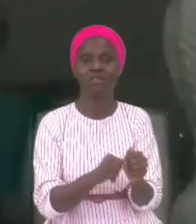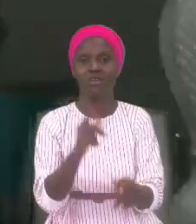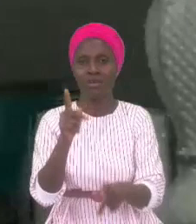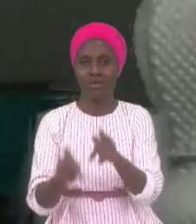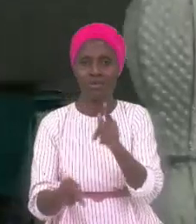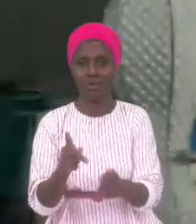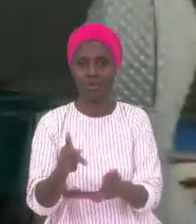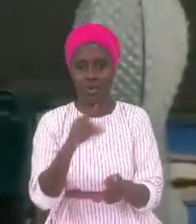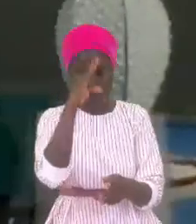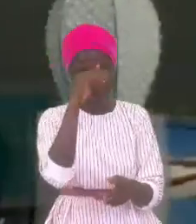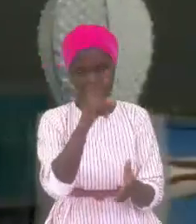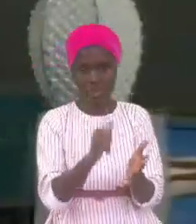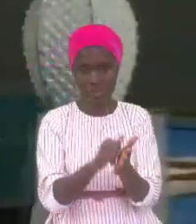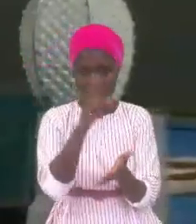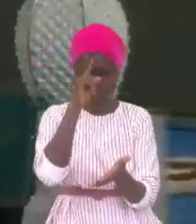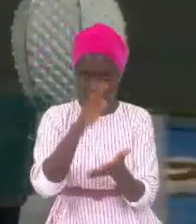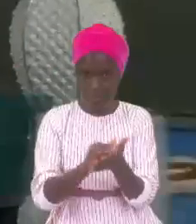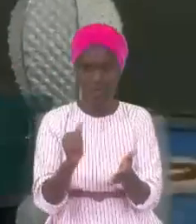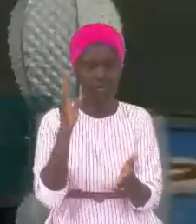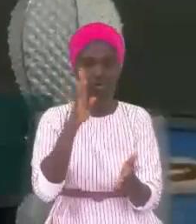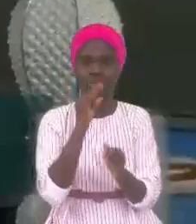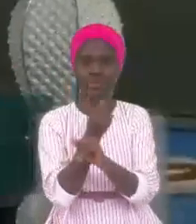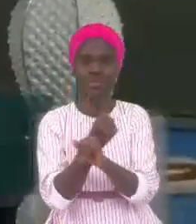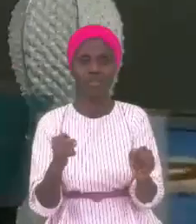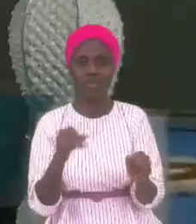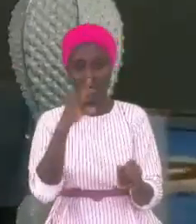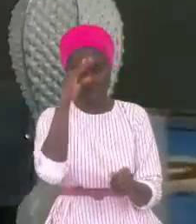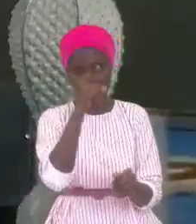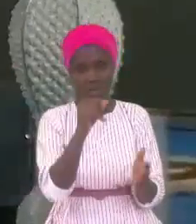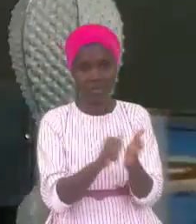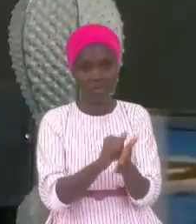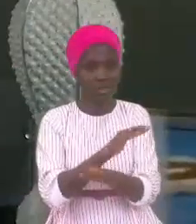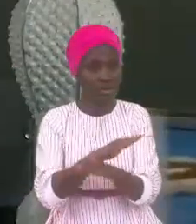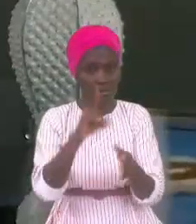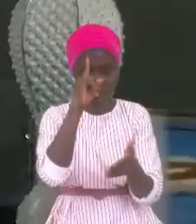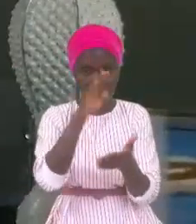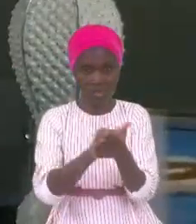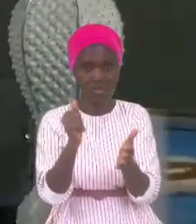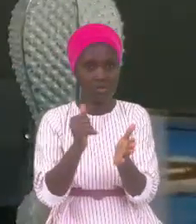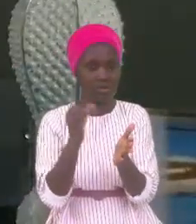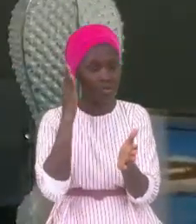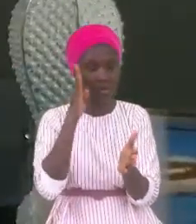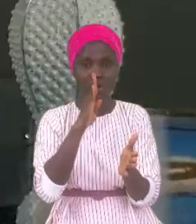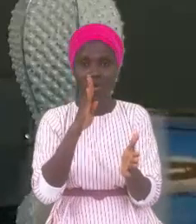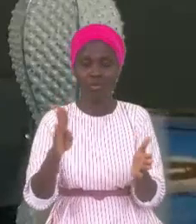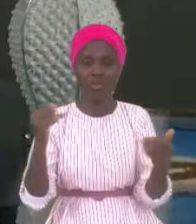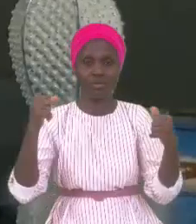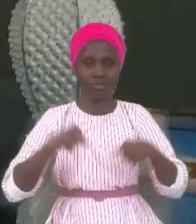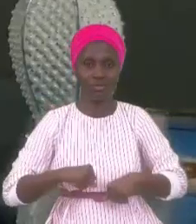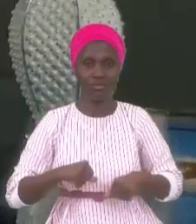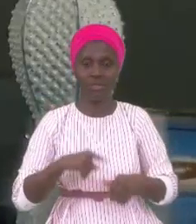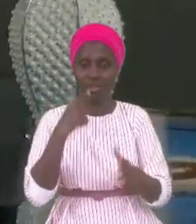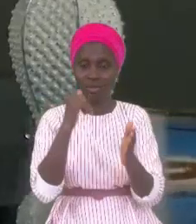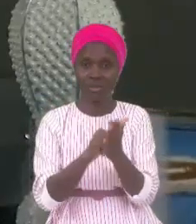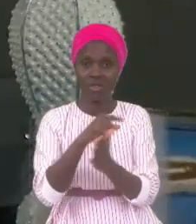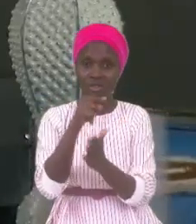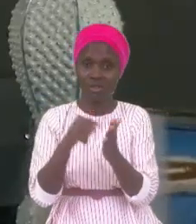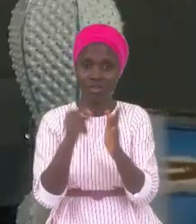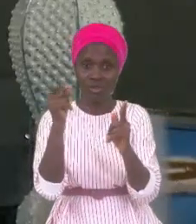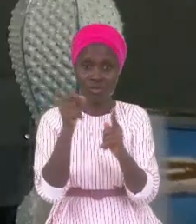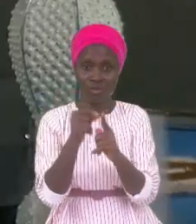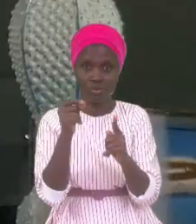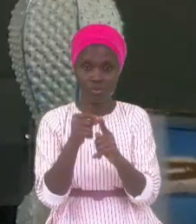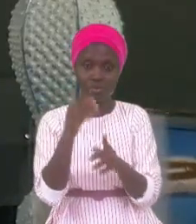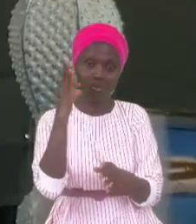not shall be damned. And he says, this watch of repentance shall be preached in all nations until